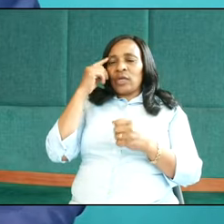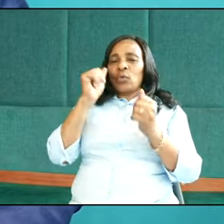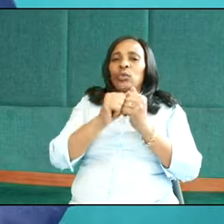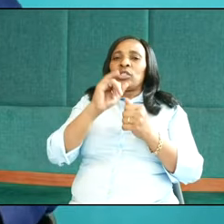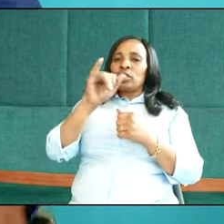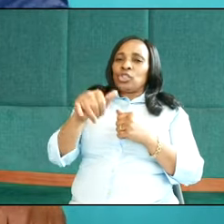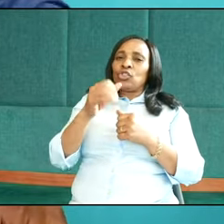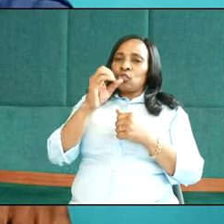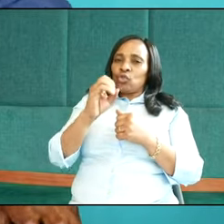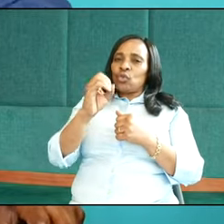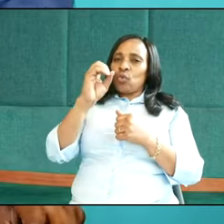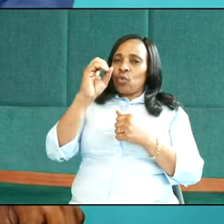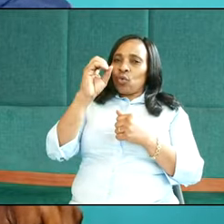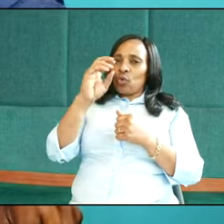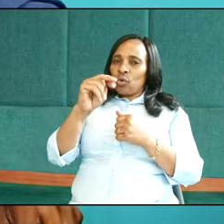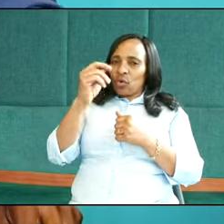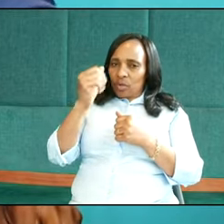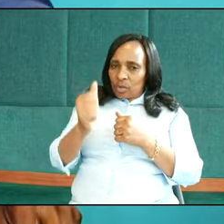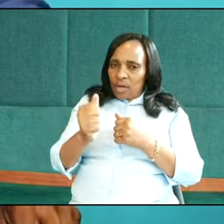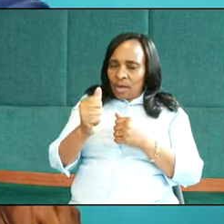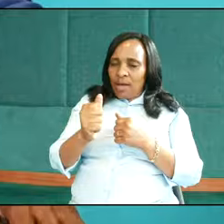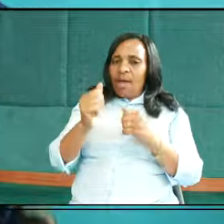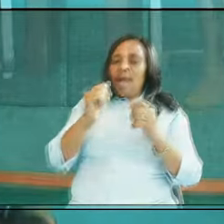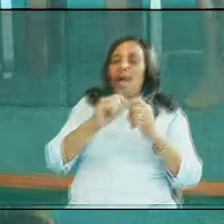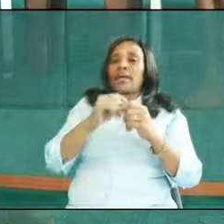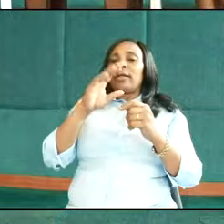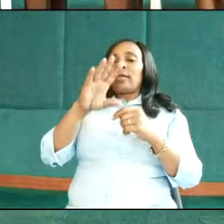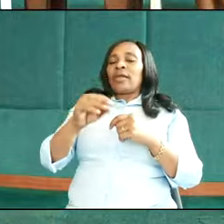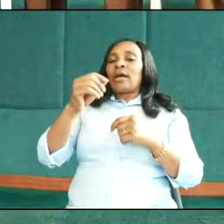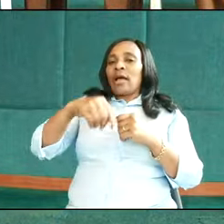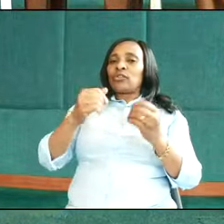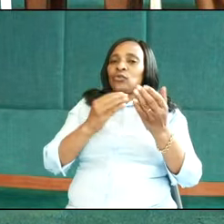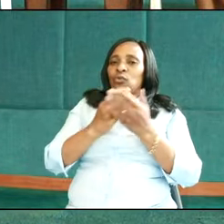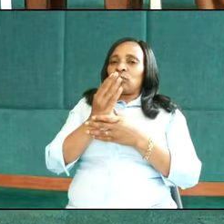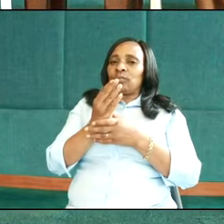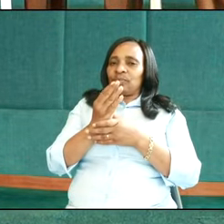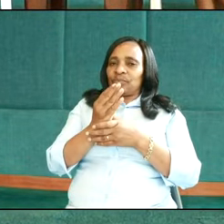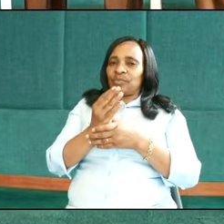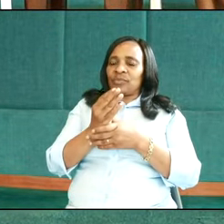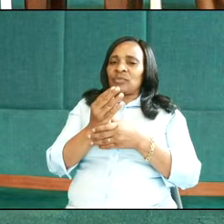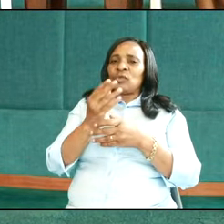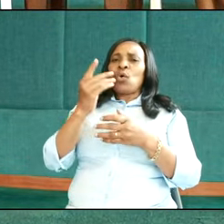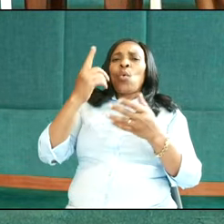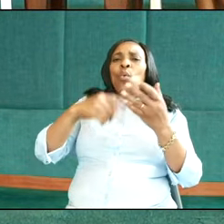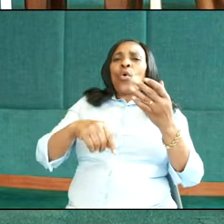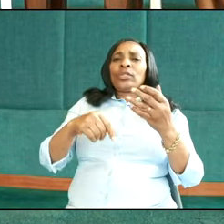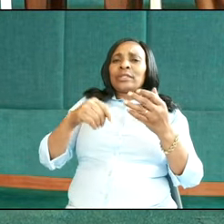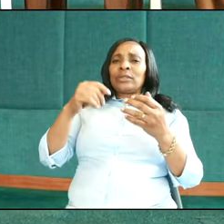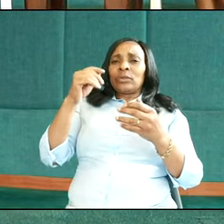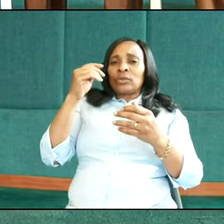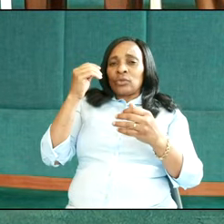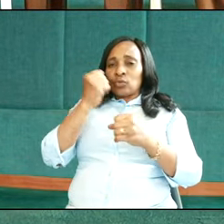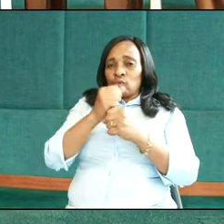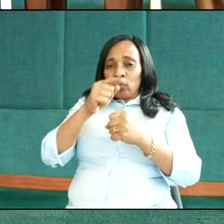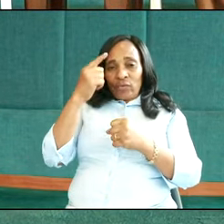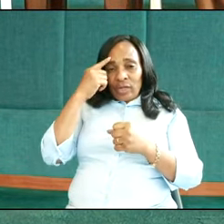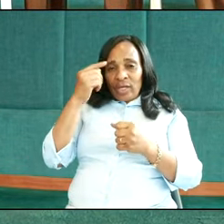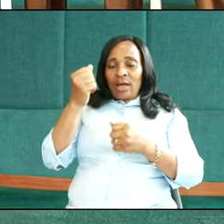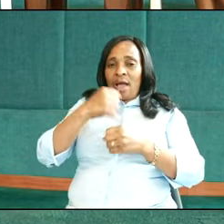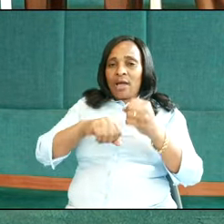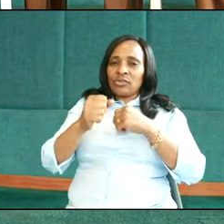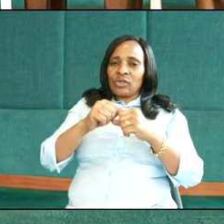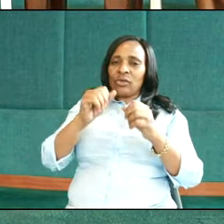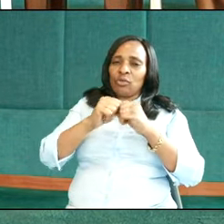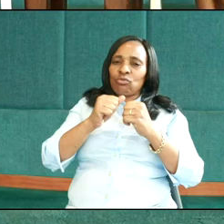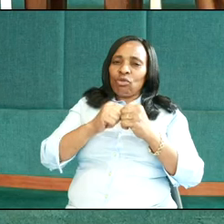John? John, maybe perhaps you can just take us through that. So the What Do You Think section asks, rank